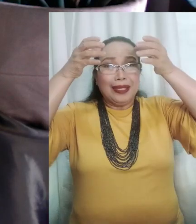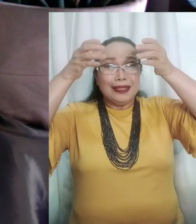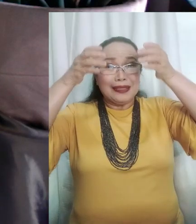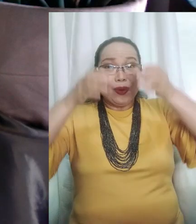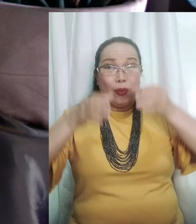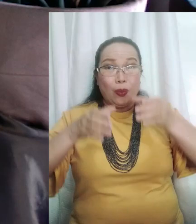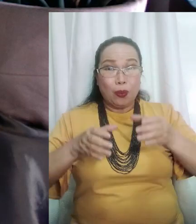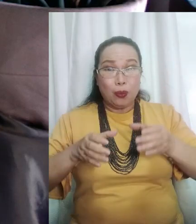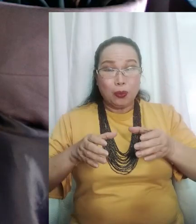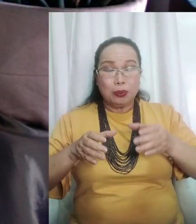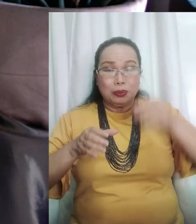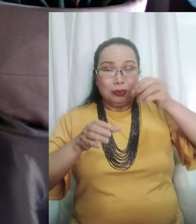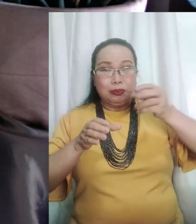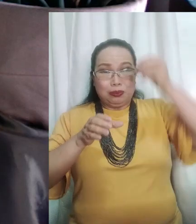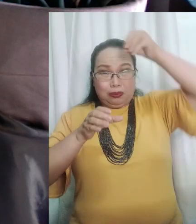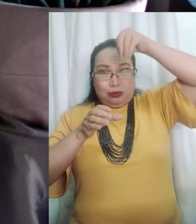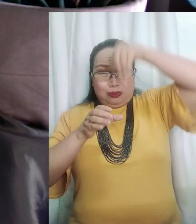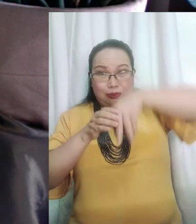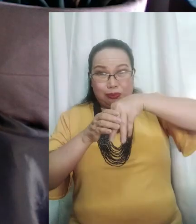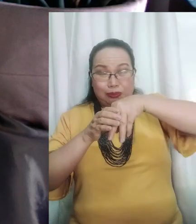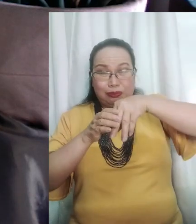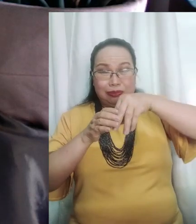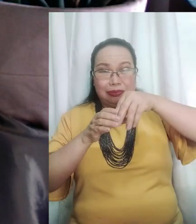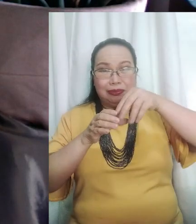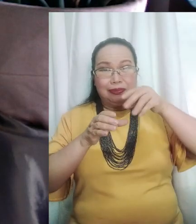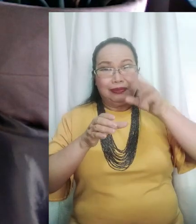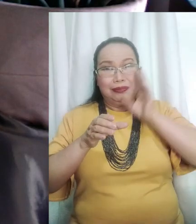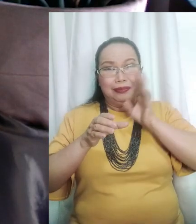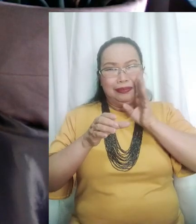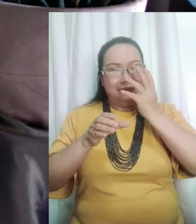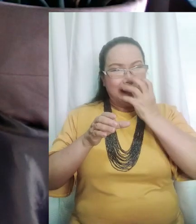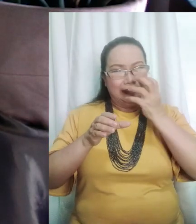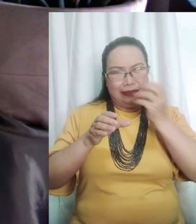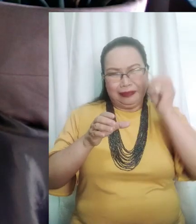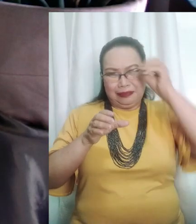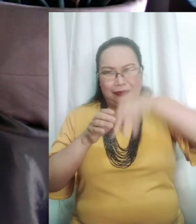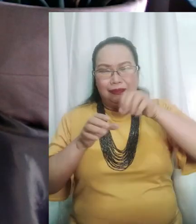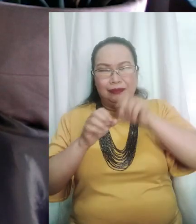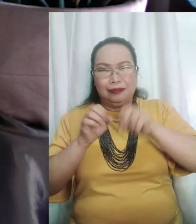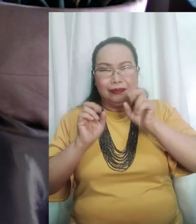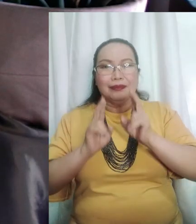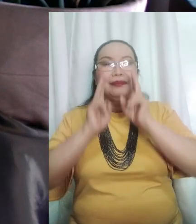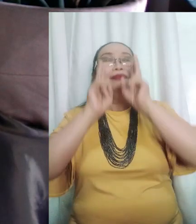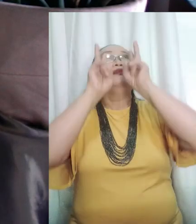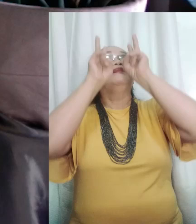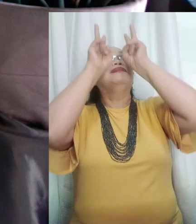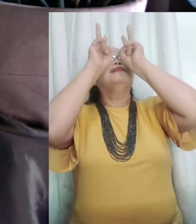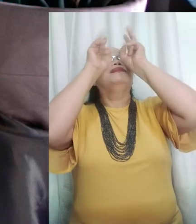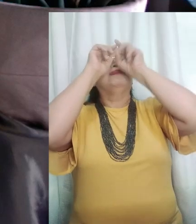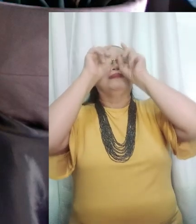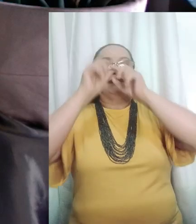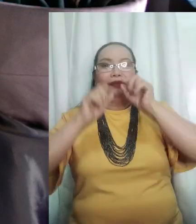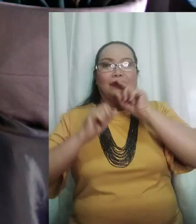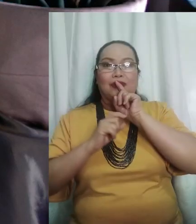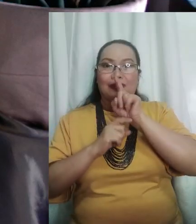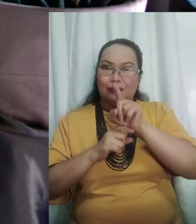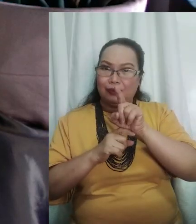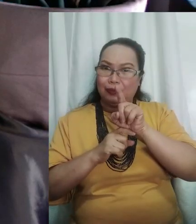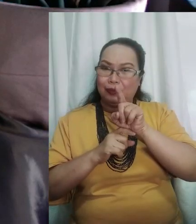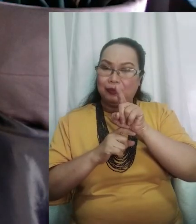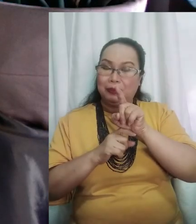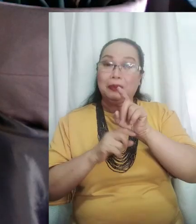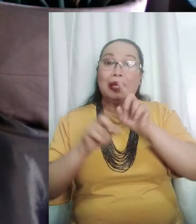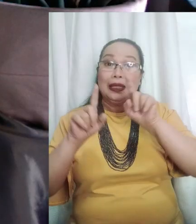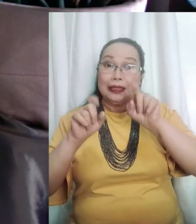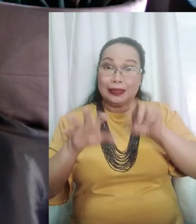So in this story, I'll put up our insight, our first insight. The tested connection is